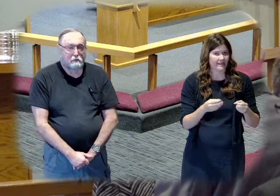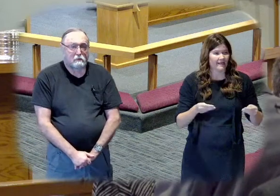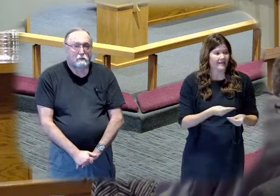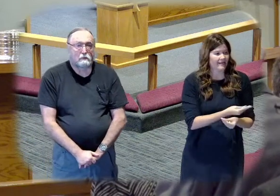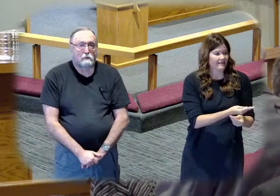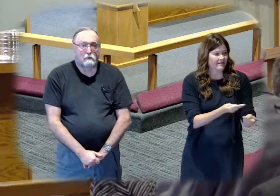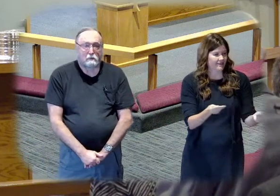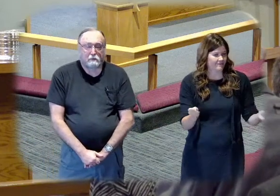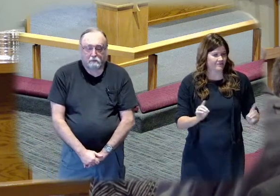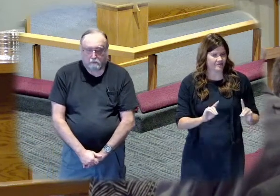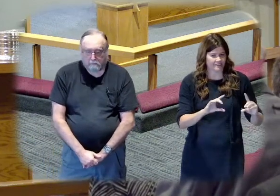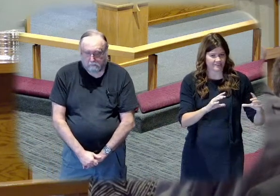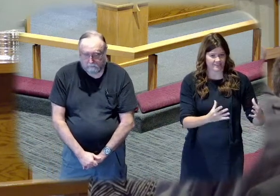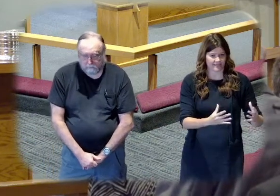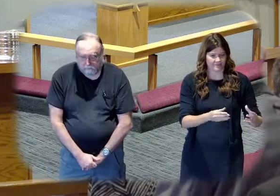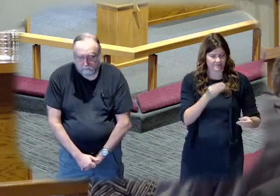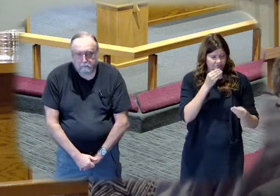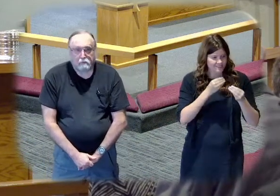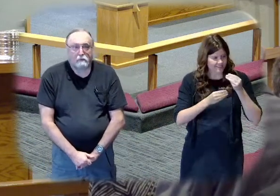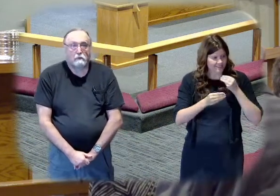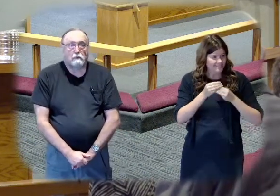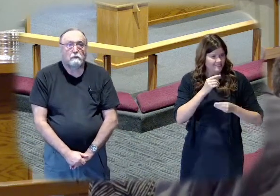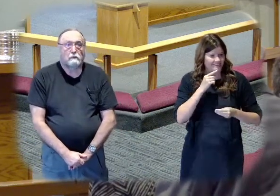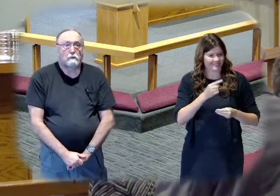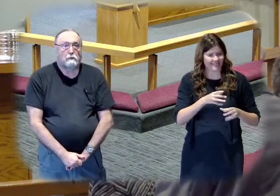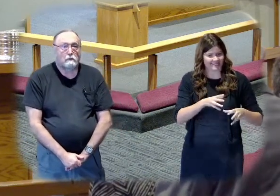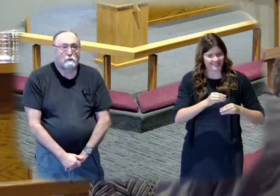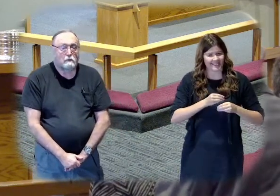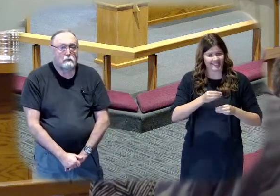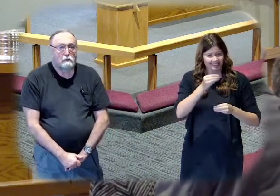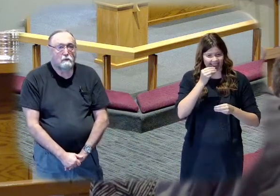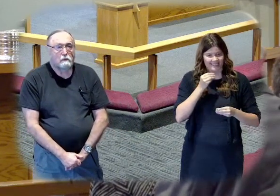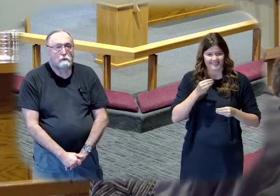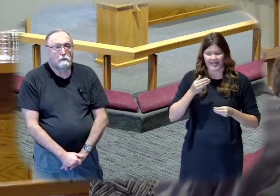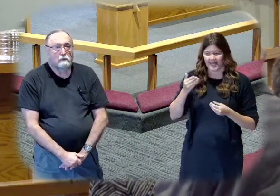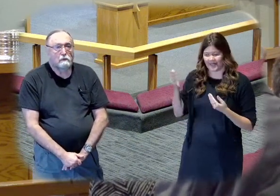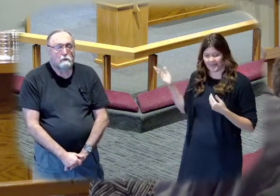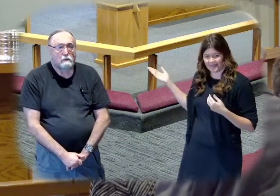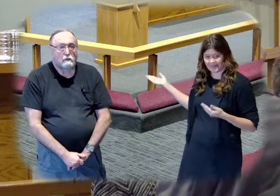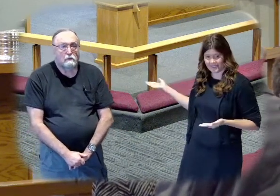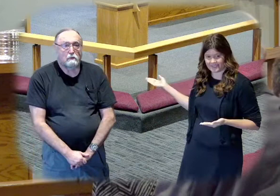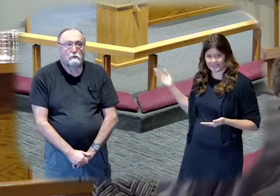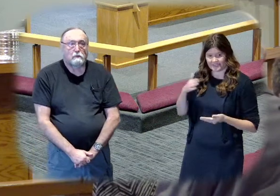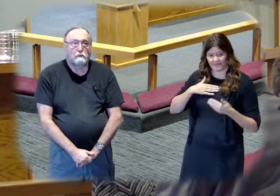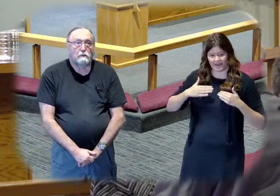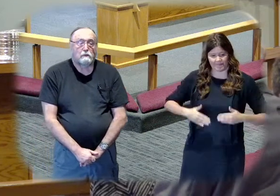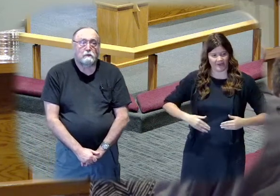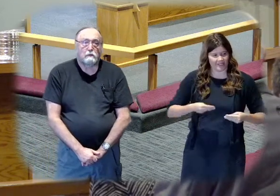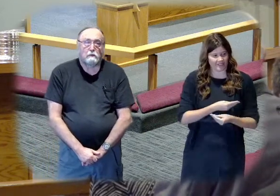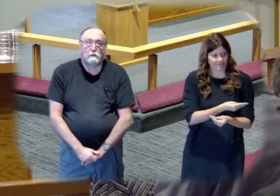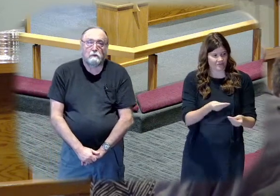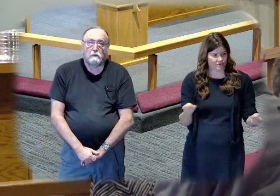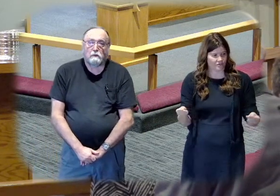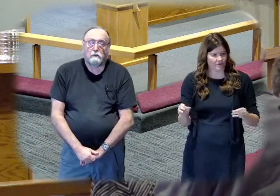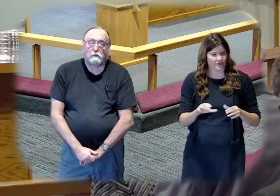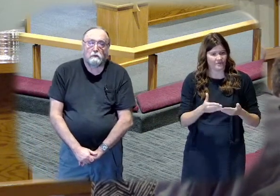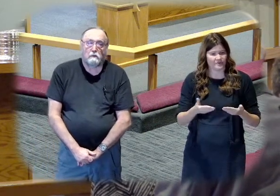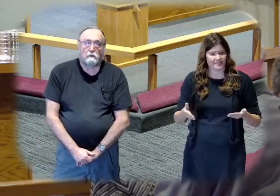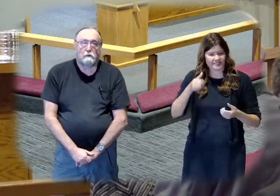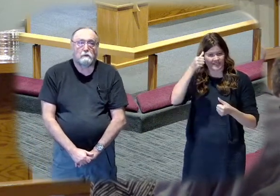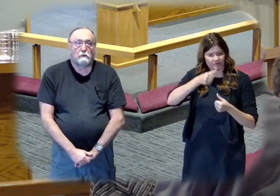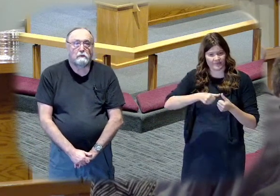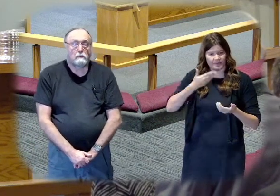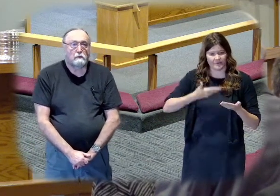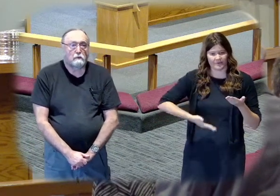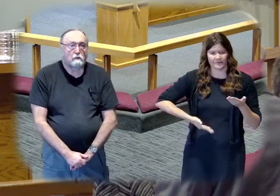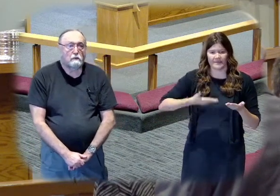and gave it to his disciples to eat, saying, "Take and eat, this is my body given for you. Do this in